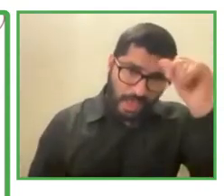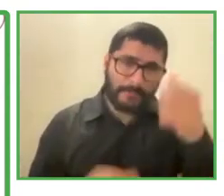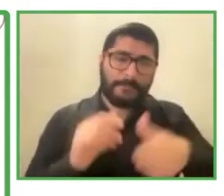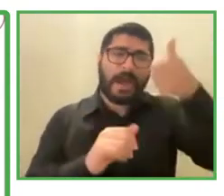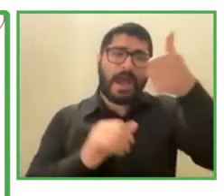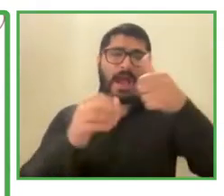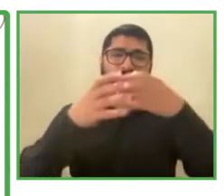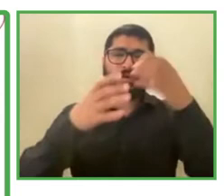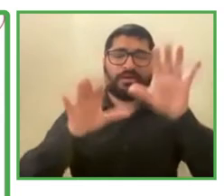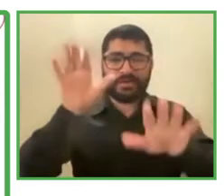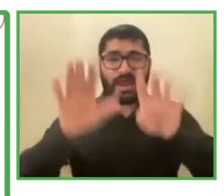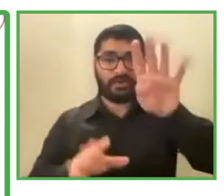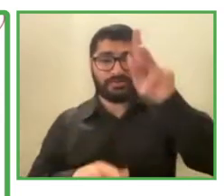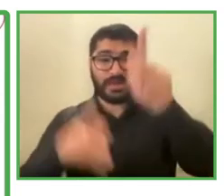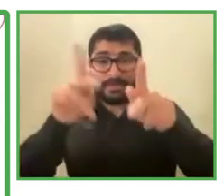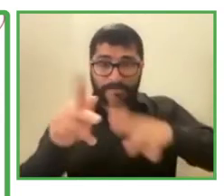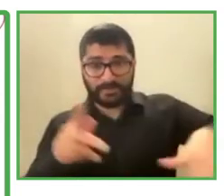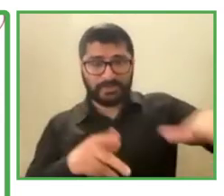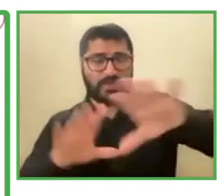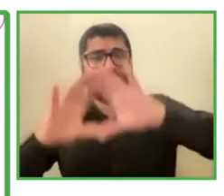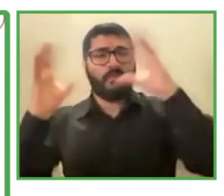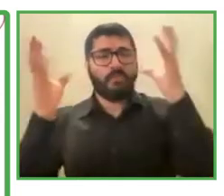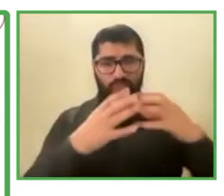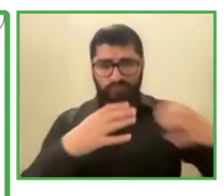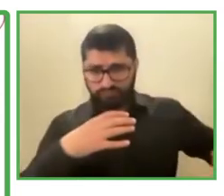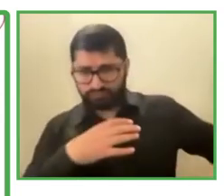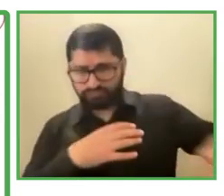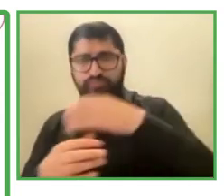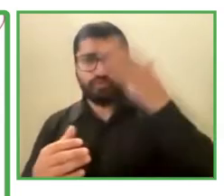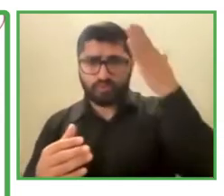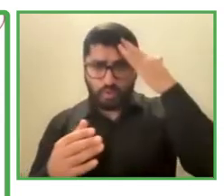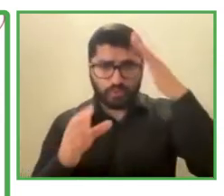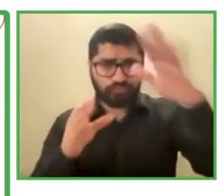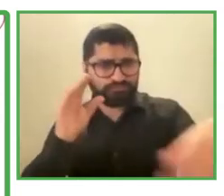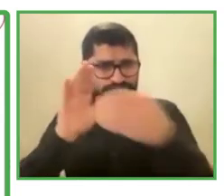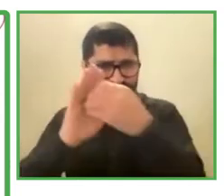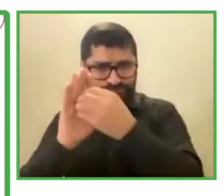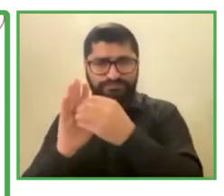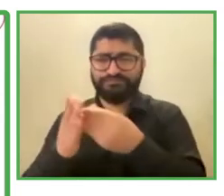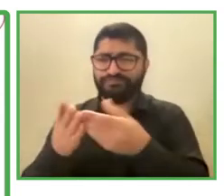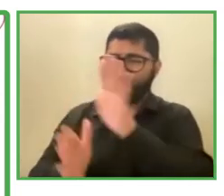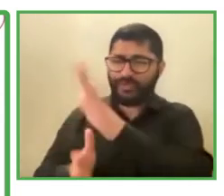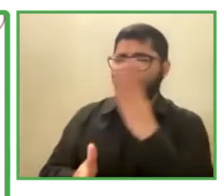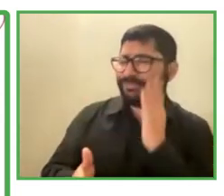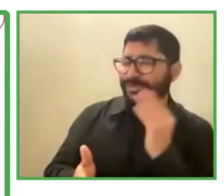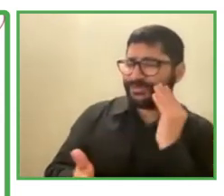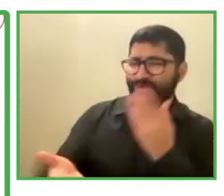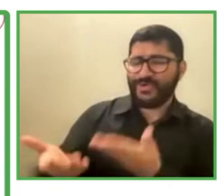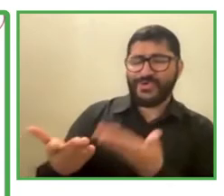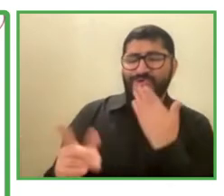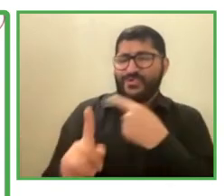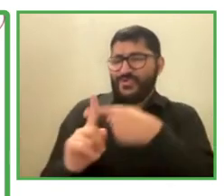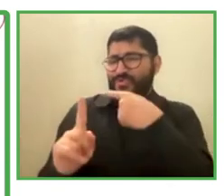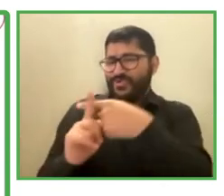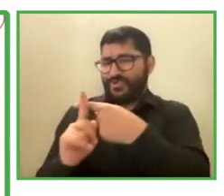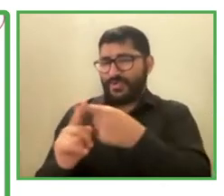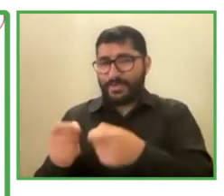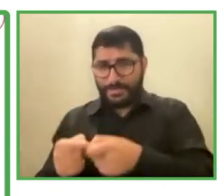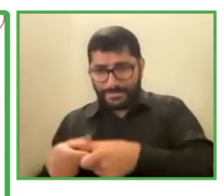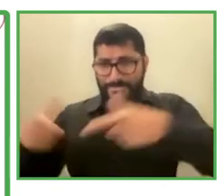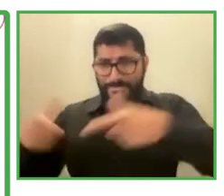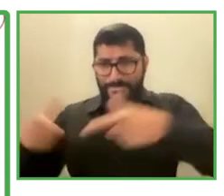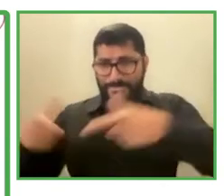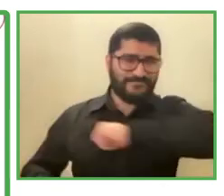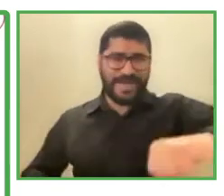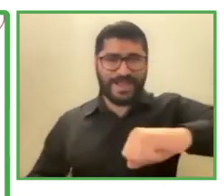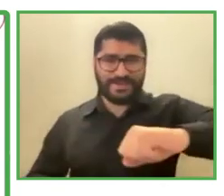people using the iTool are able to increase their speed and efficiency. And we get fantastic reports that people with vision impairment are able